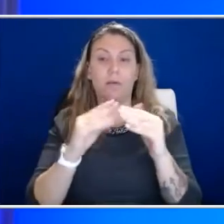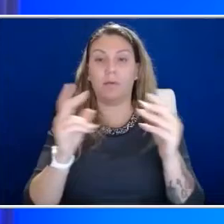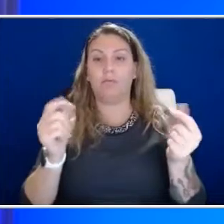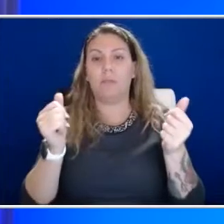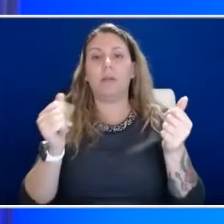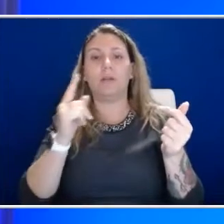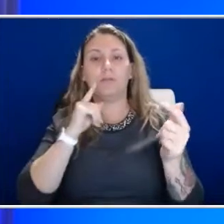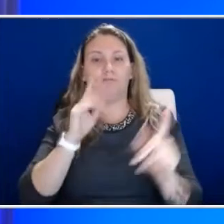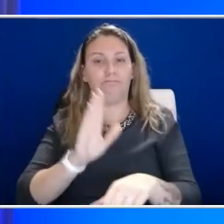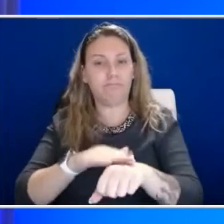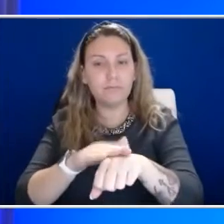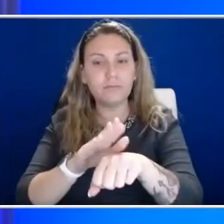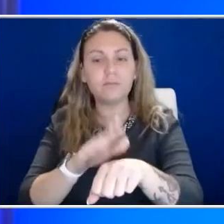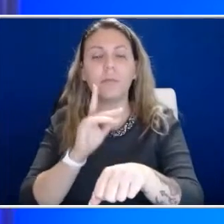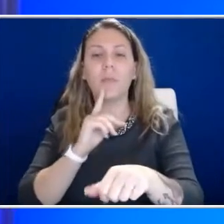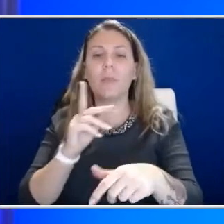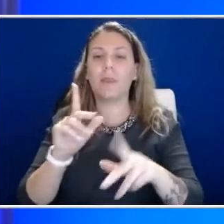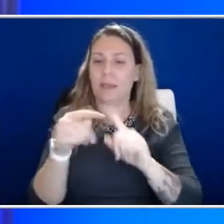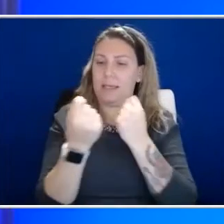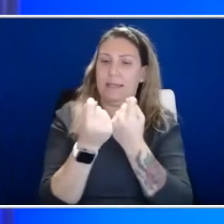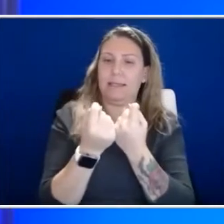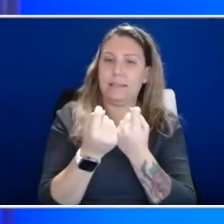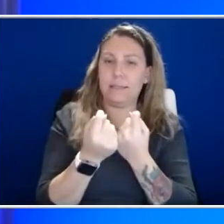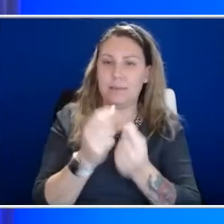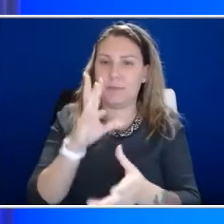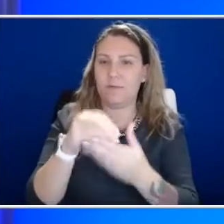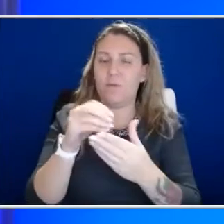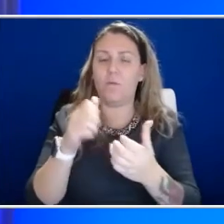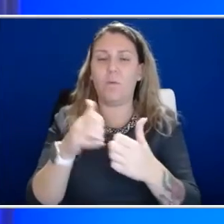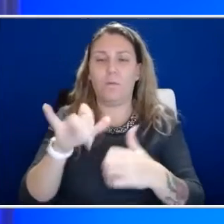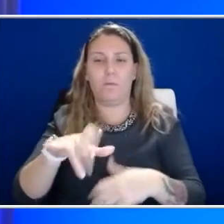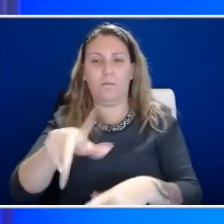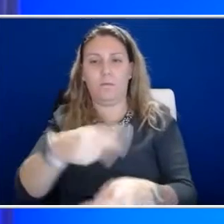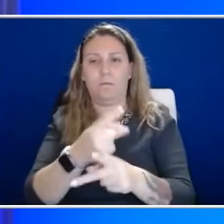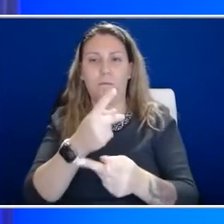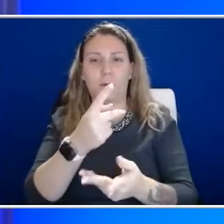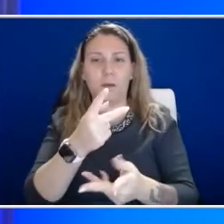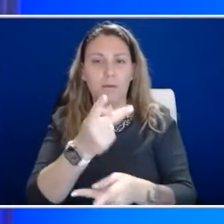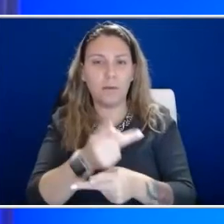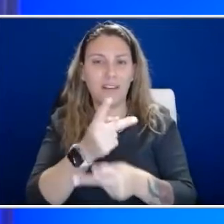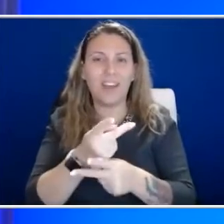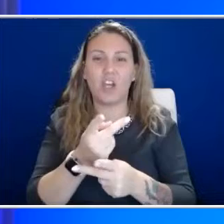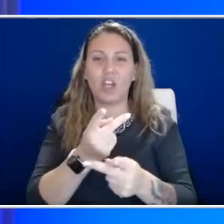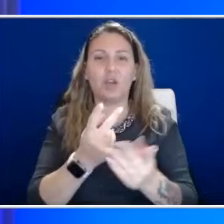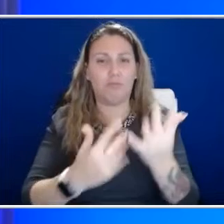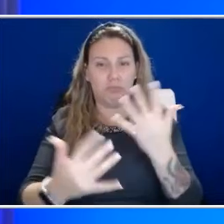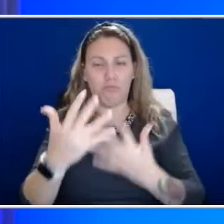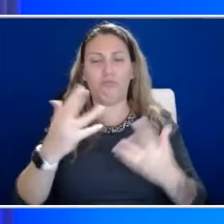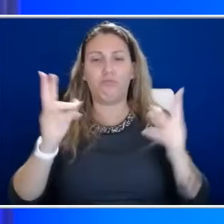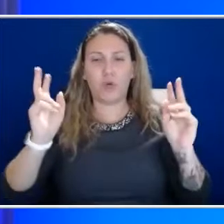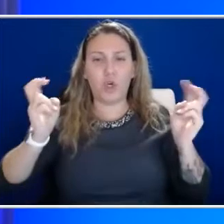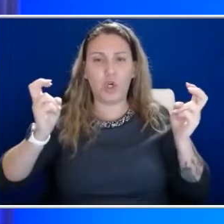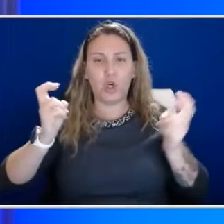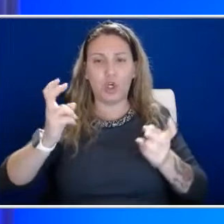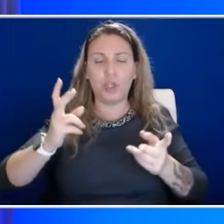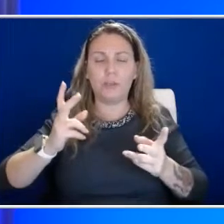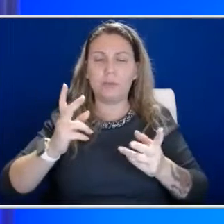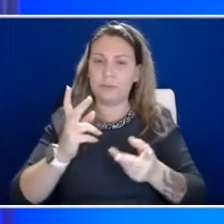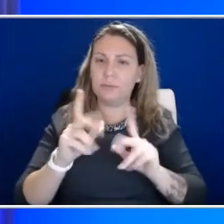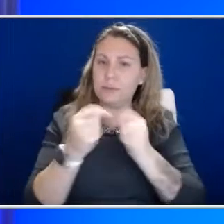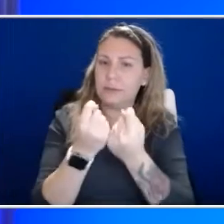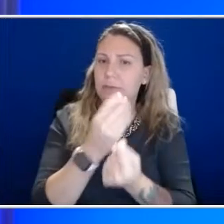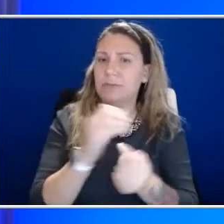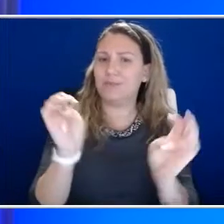alerting the teams that are involved in the care, be it burn team, any critical care team, and emergency medicine